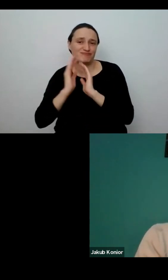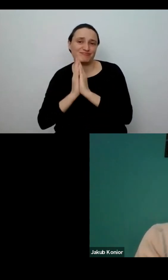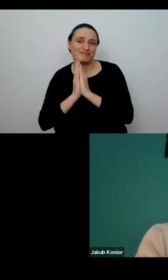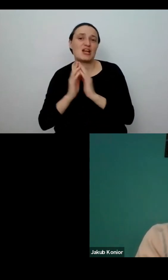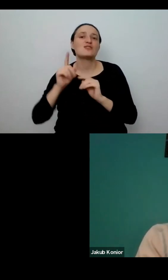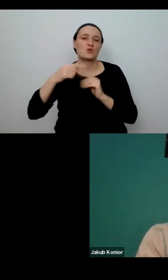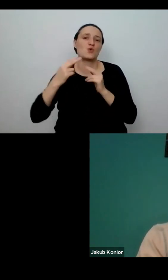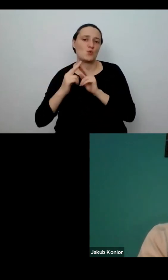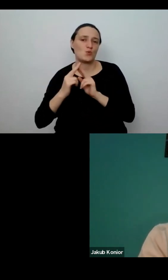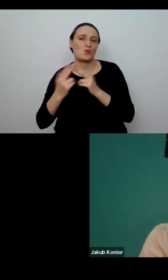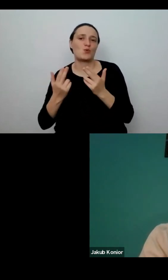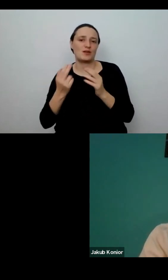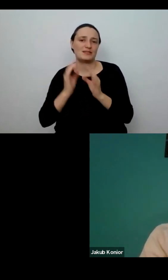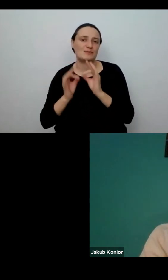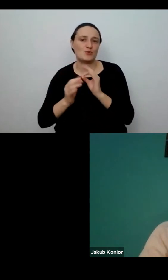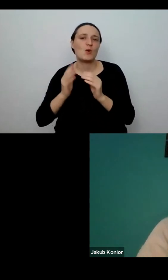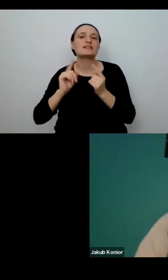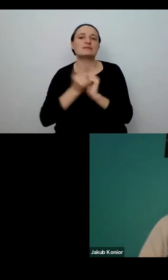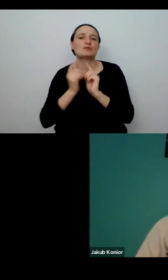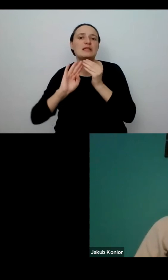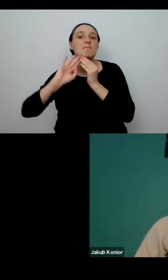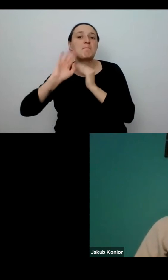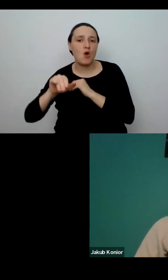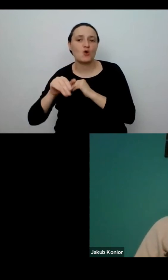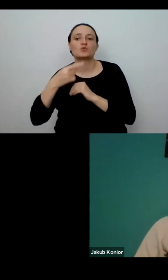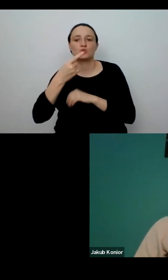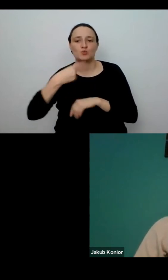meeting. So now is the time for